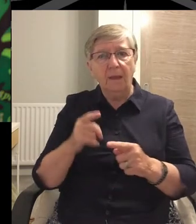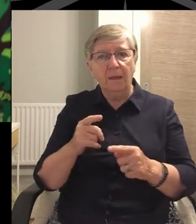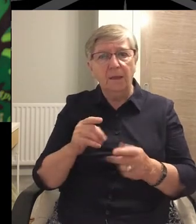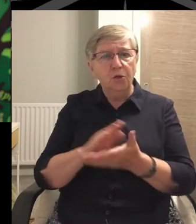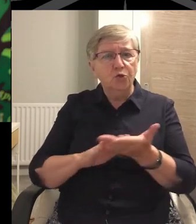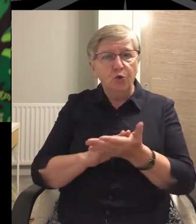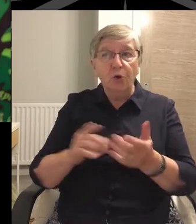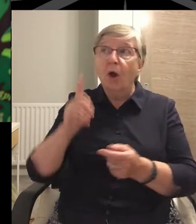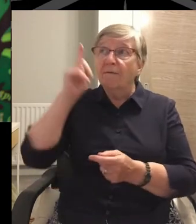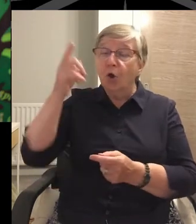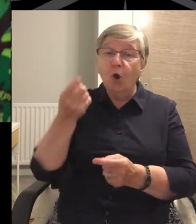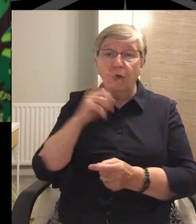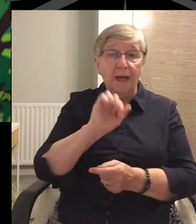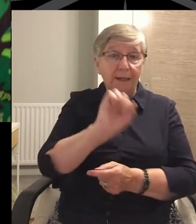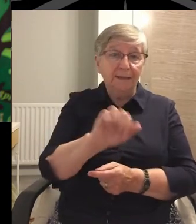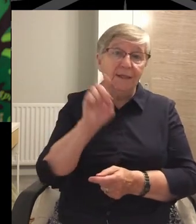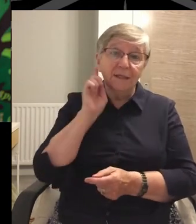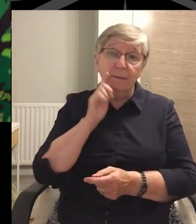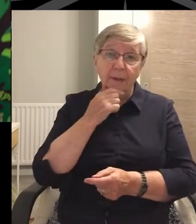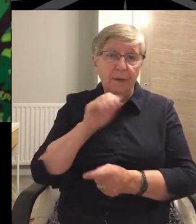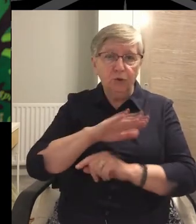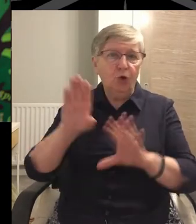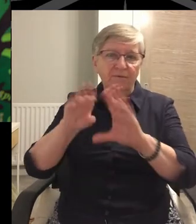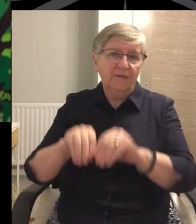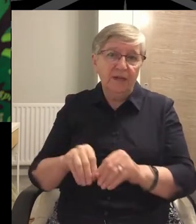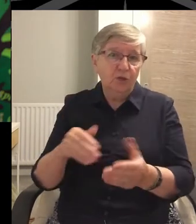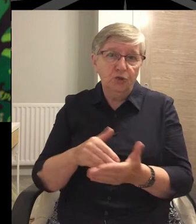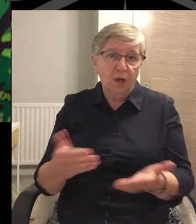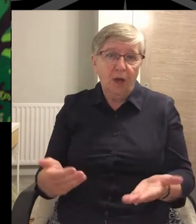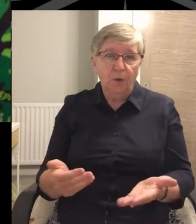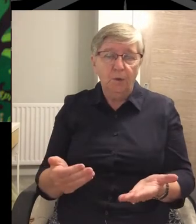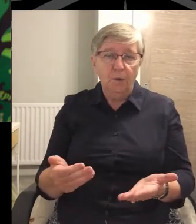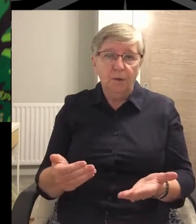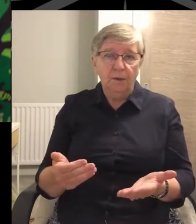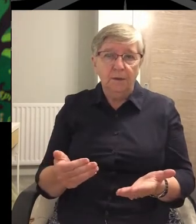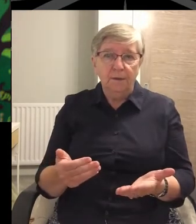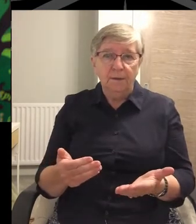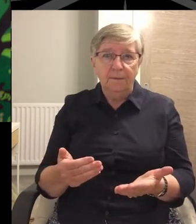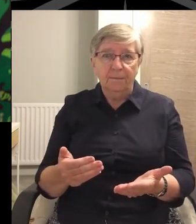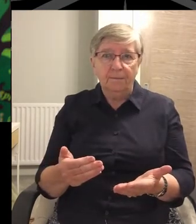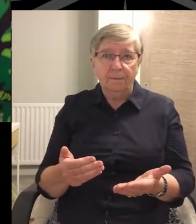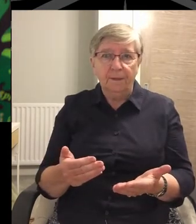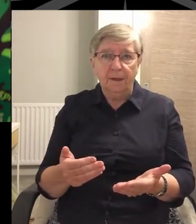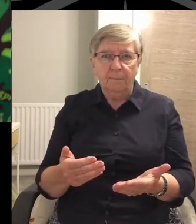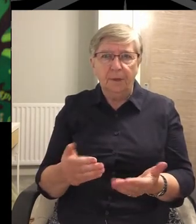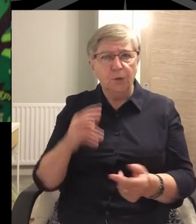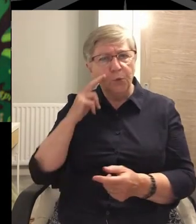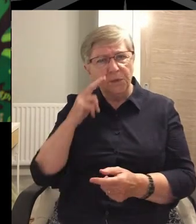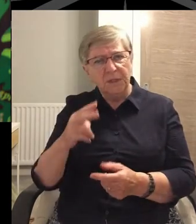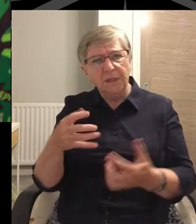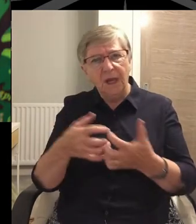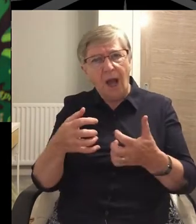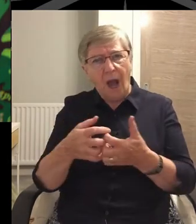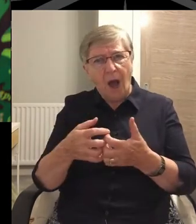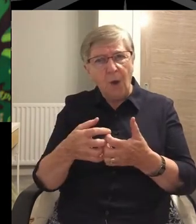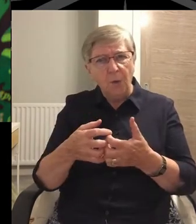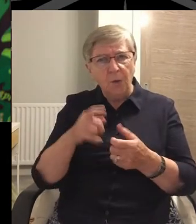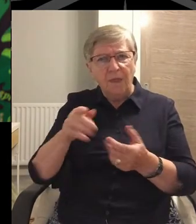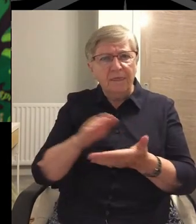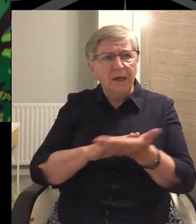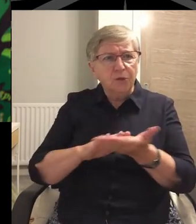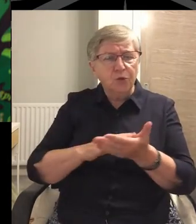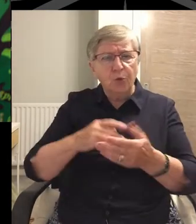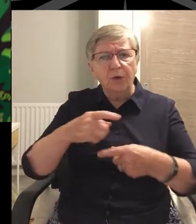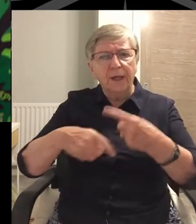However, the story of God and his people didn't end with the exile. But to see really how that story was